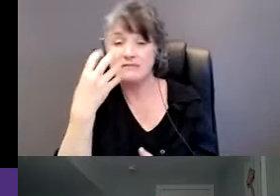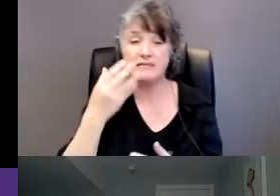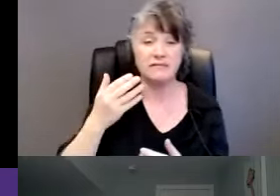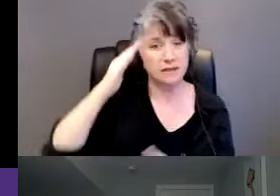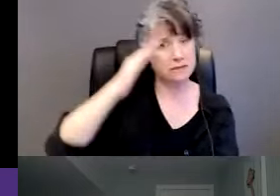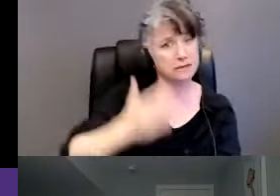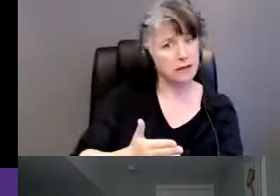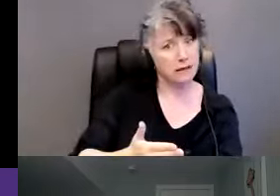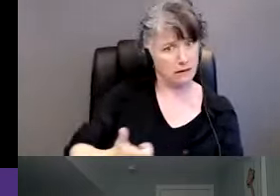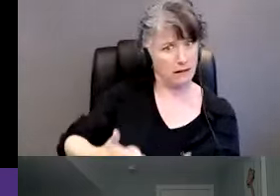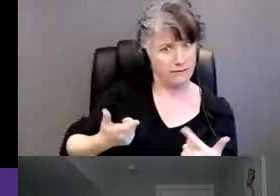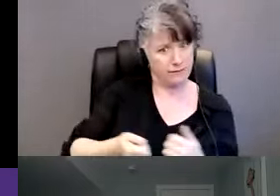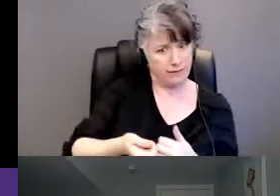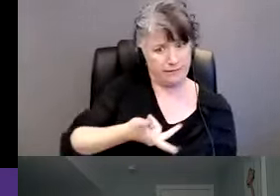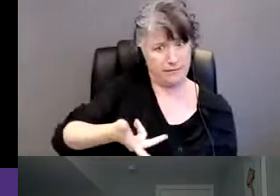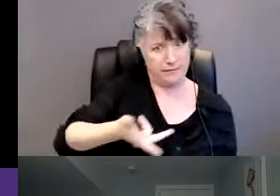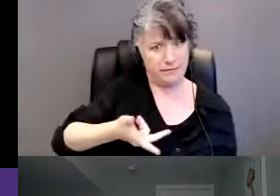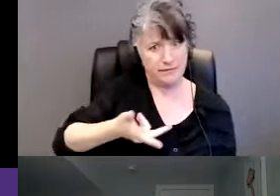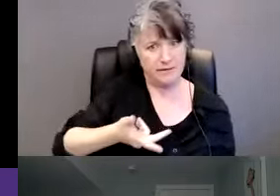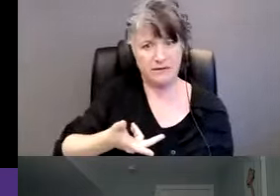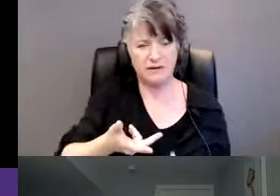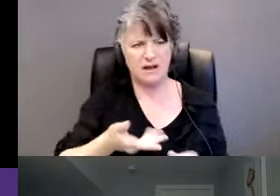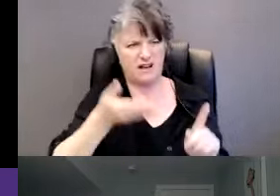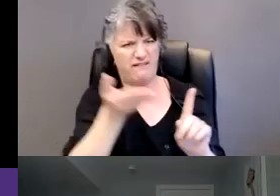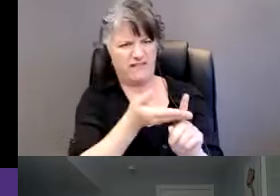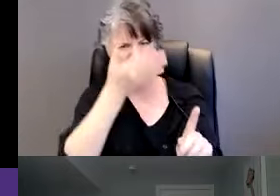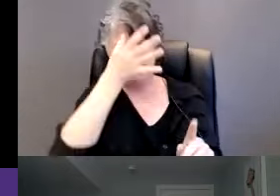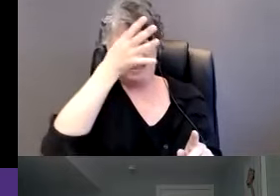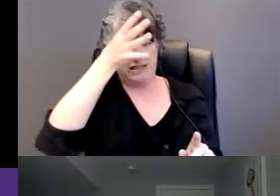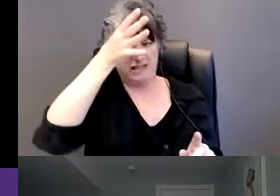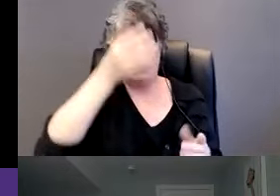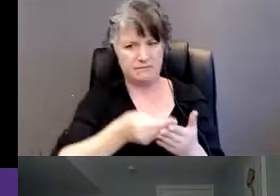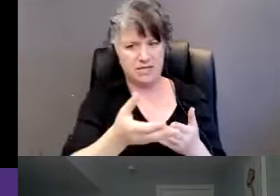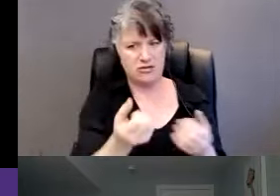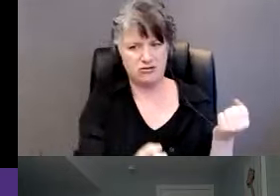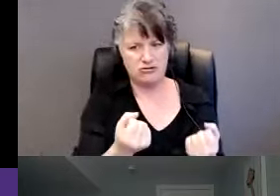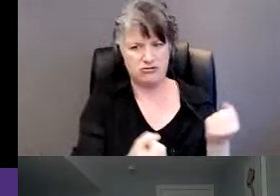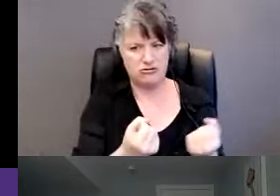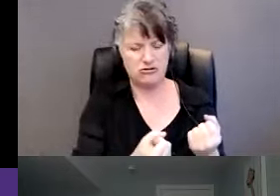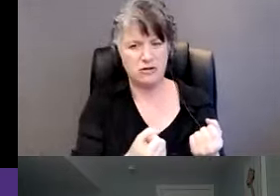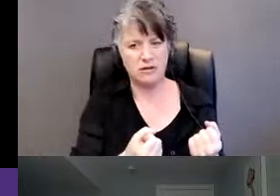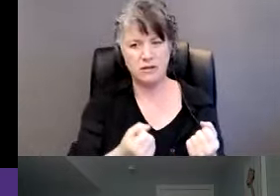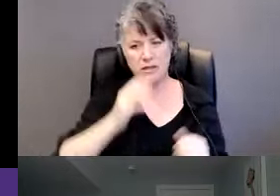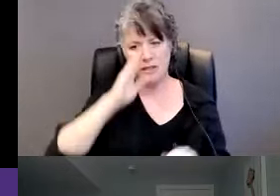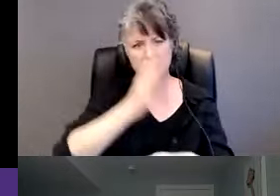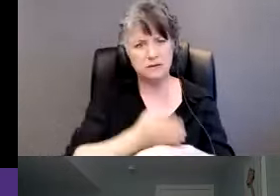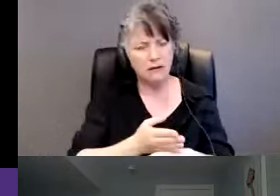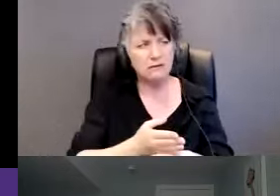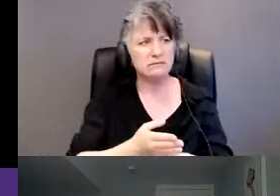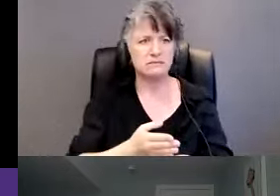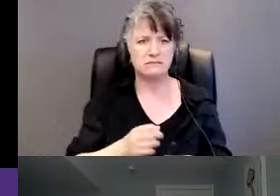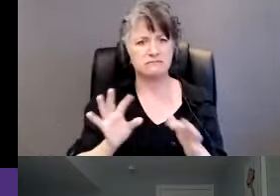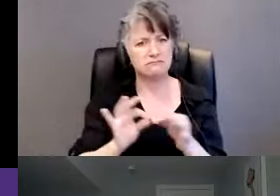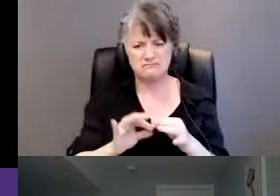does reside with them, has talked Mr. Smith into purchasing a vehicle for him. Adult son has expressed feeling that everything